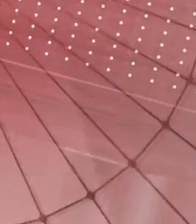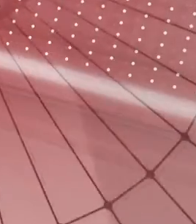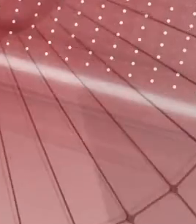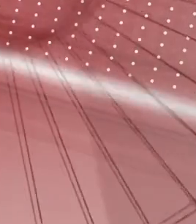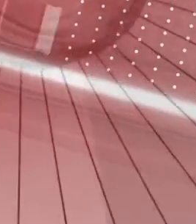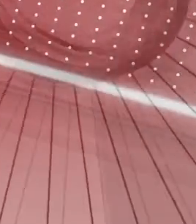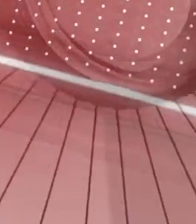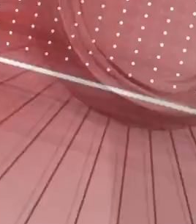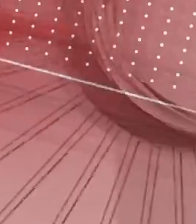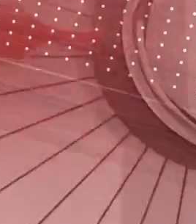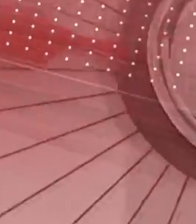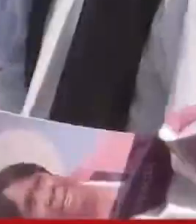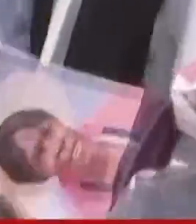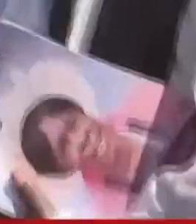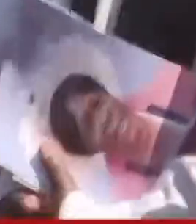government.